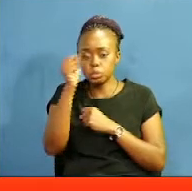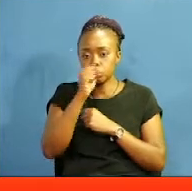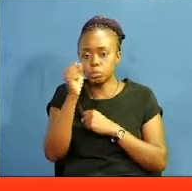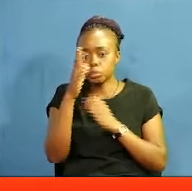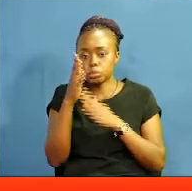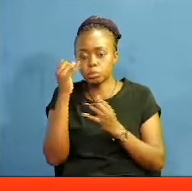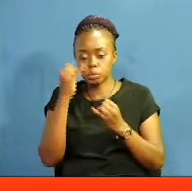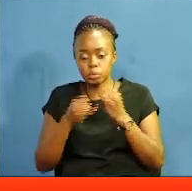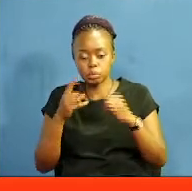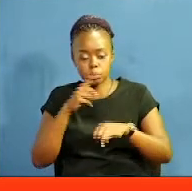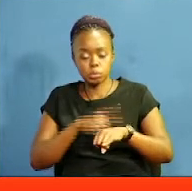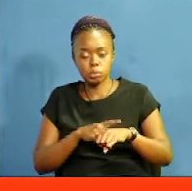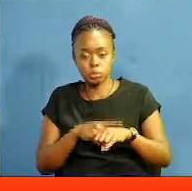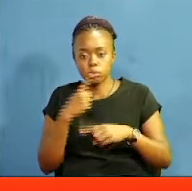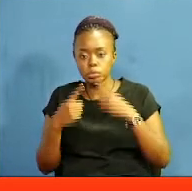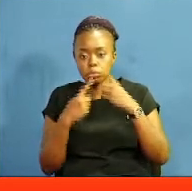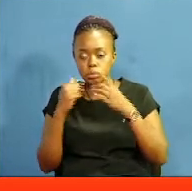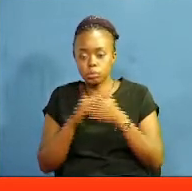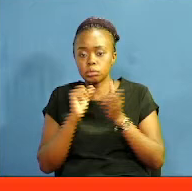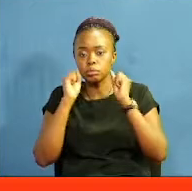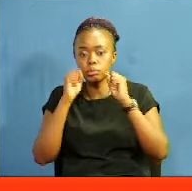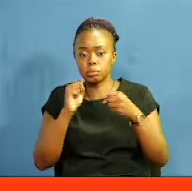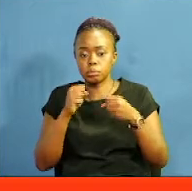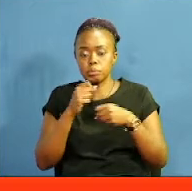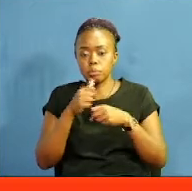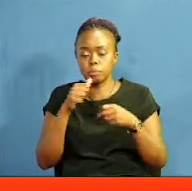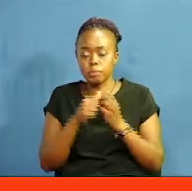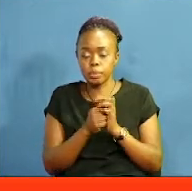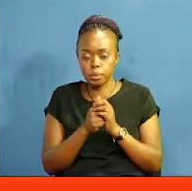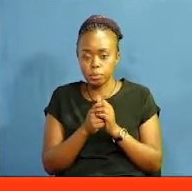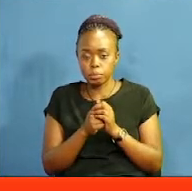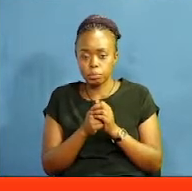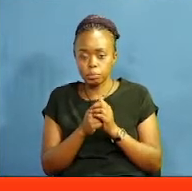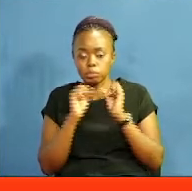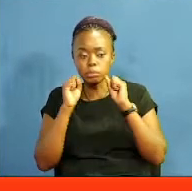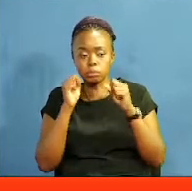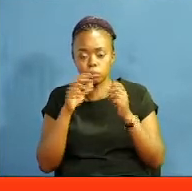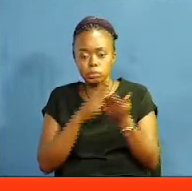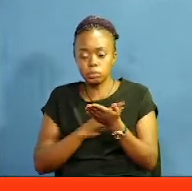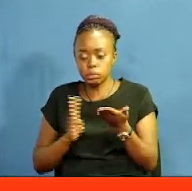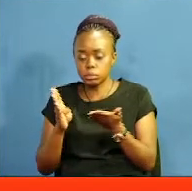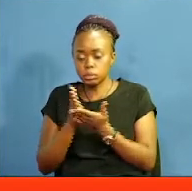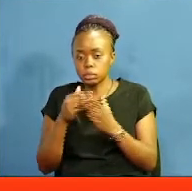politics, like the last time I was here, I said that we should make our politics based on